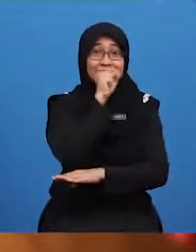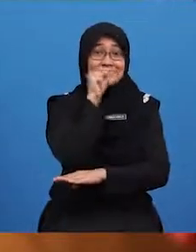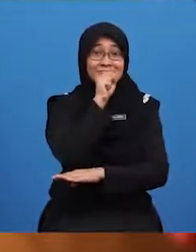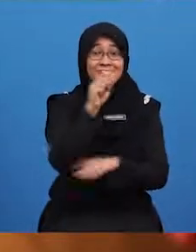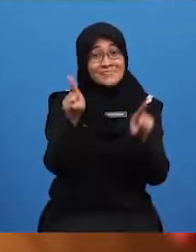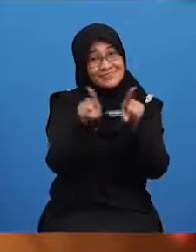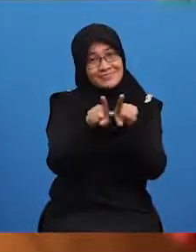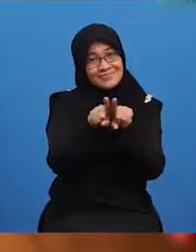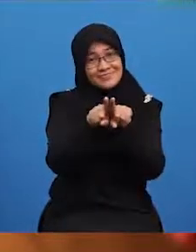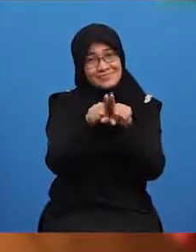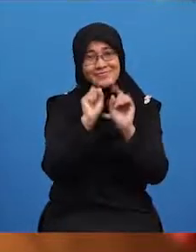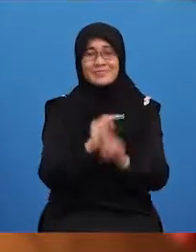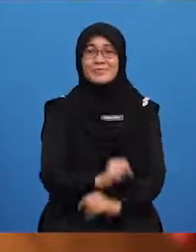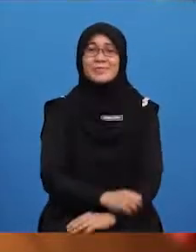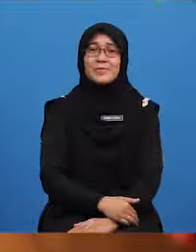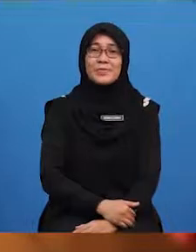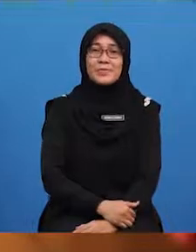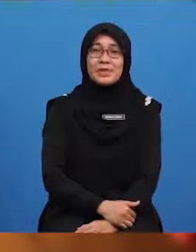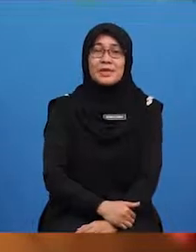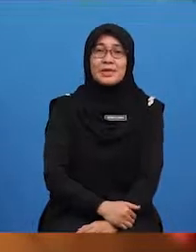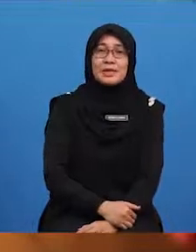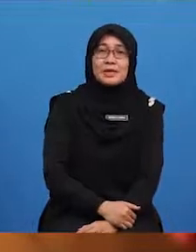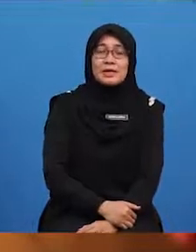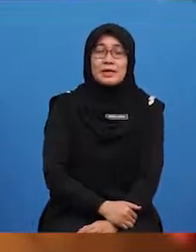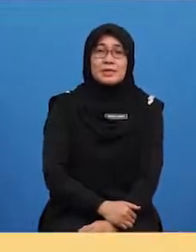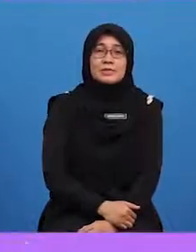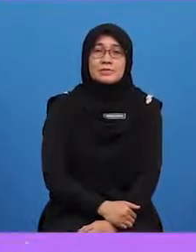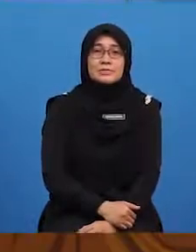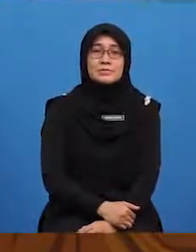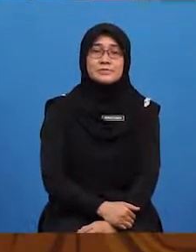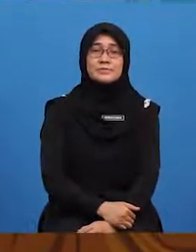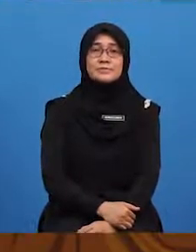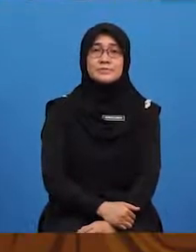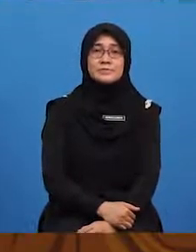Let's check on this video. Come on, sing together with us.